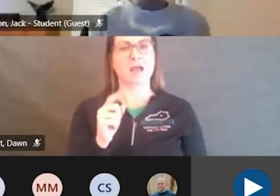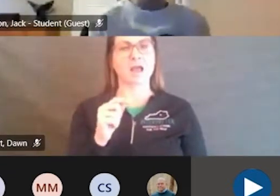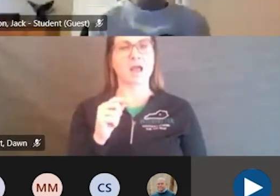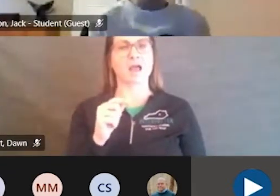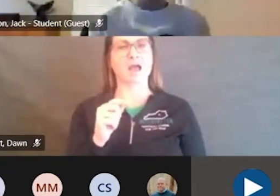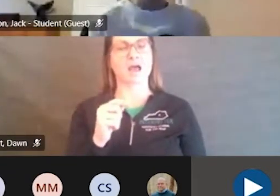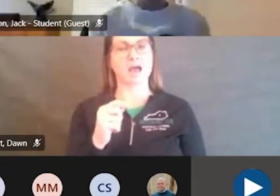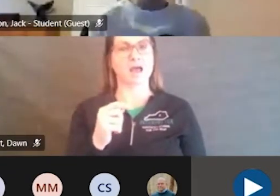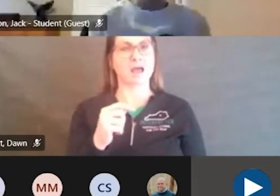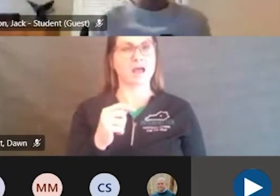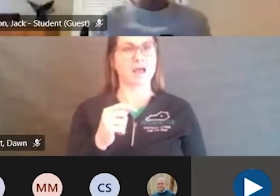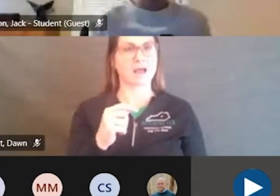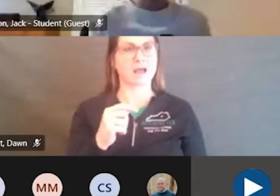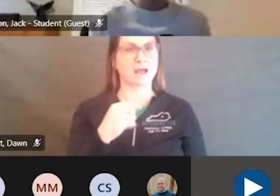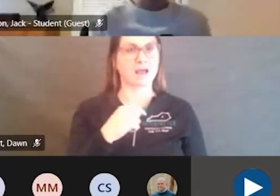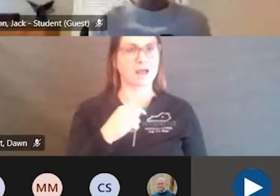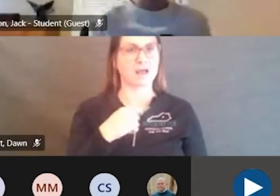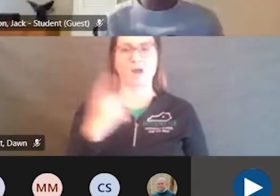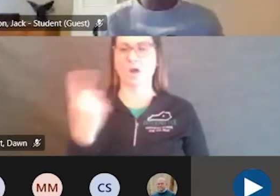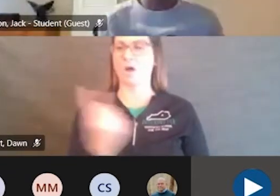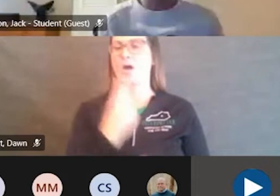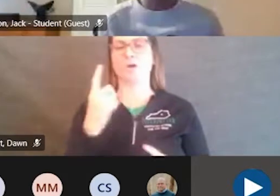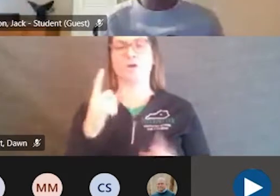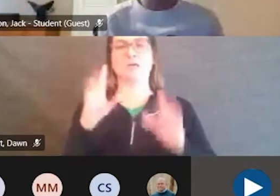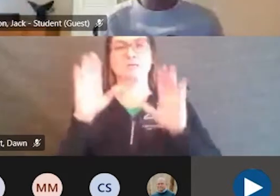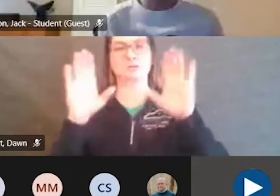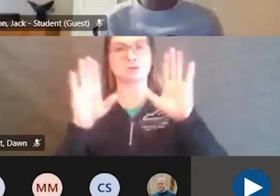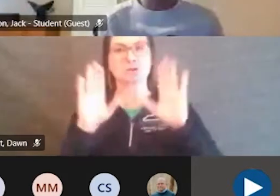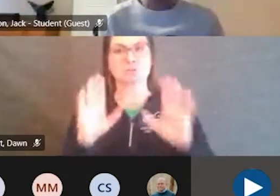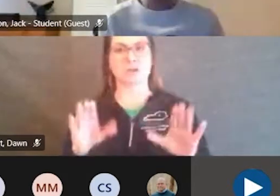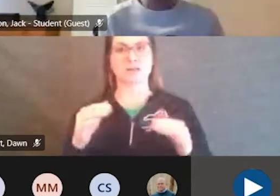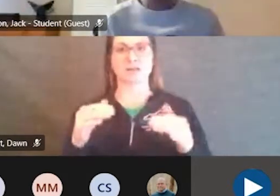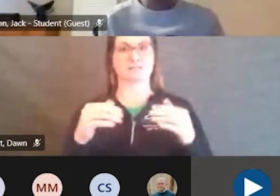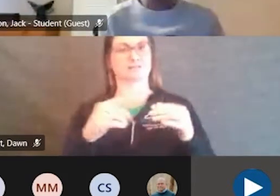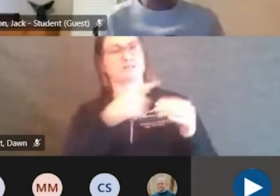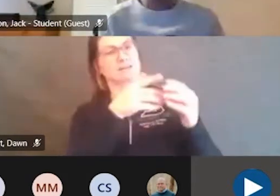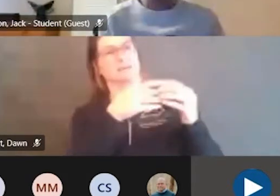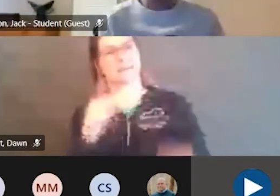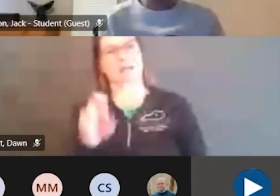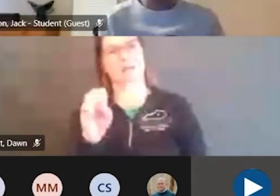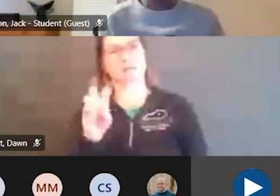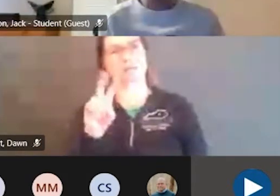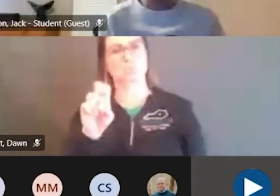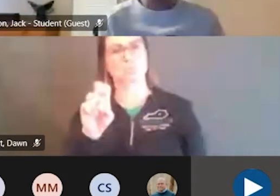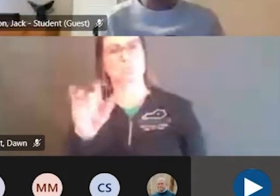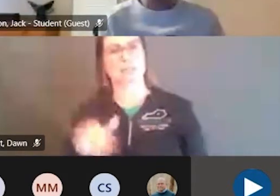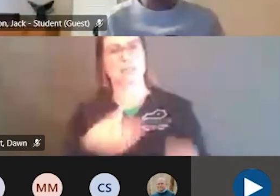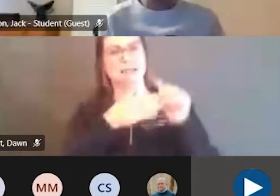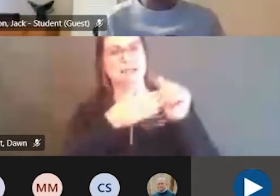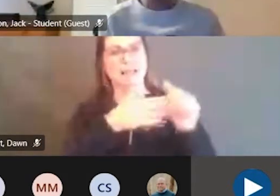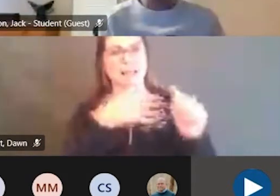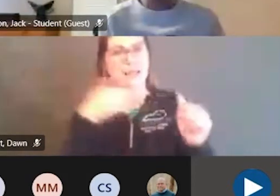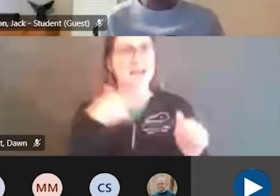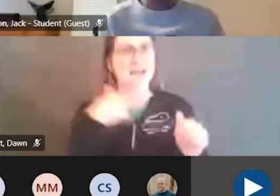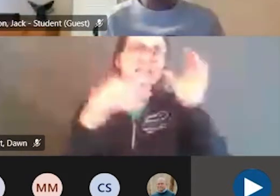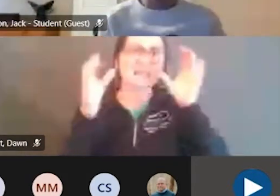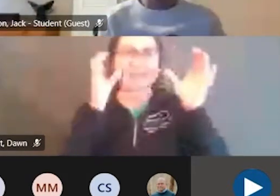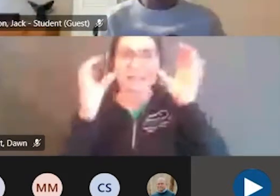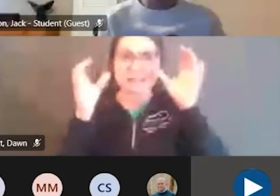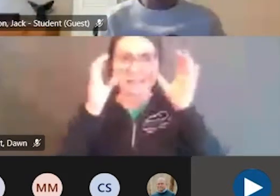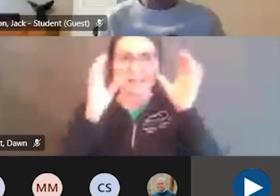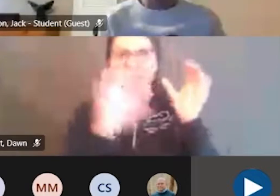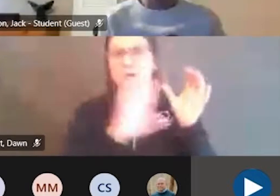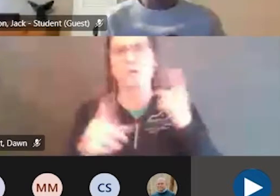still on, but that was always great to have him lead us through those and hear your responses. I appreciate that. Thanks,